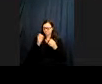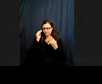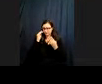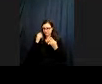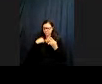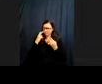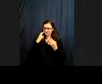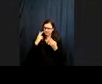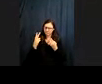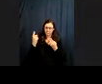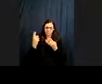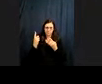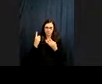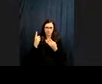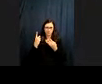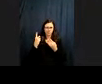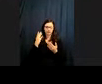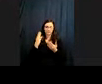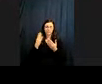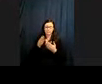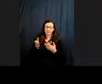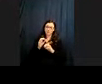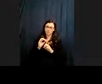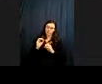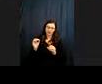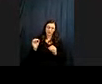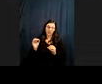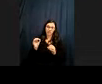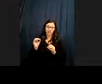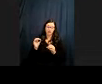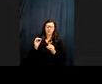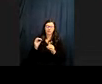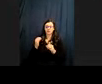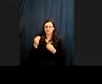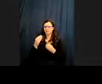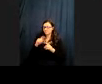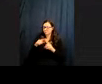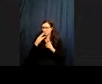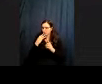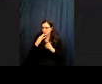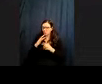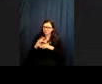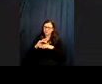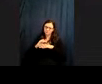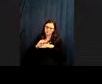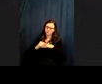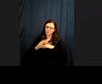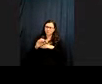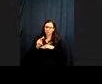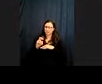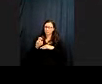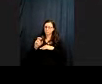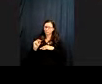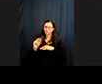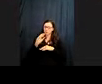seeing where maybe there are none, shades of condensation, the old